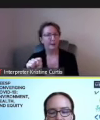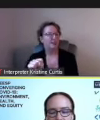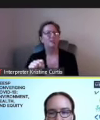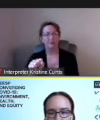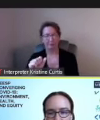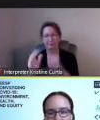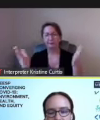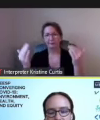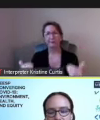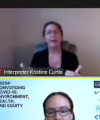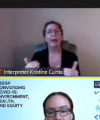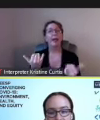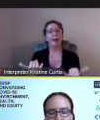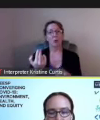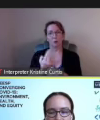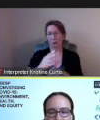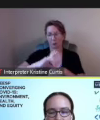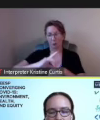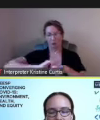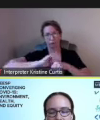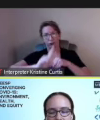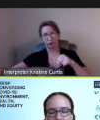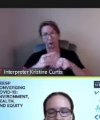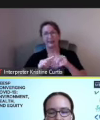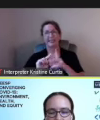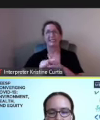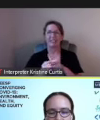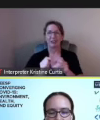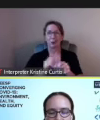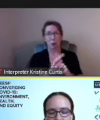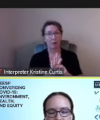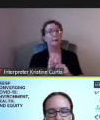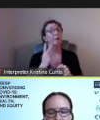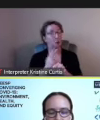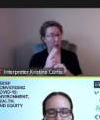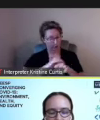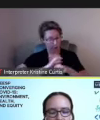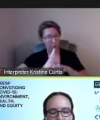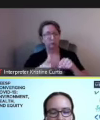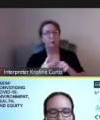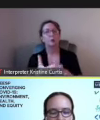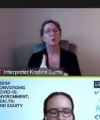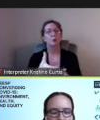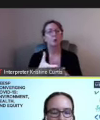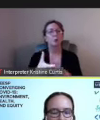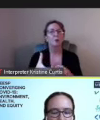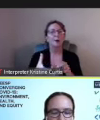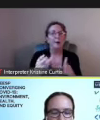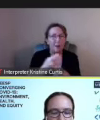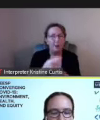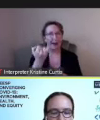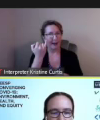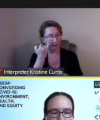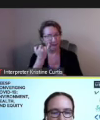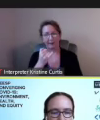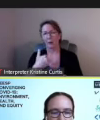And it's being used globally since the beginning of the pandemic all over the world to detect SARS-CoV-2 in the wastewater. Next